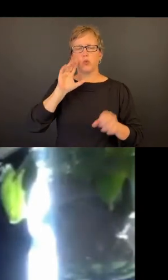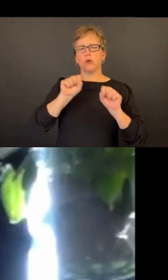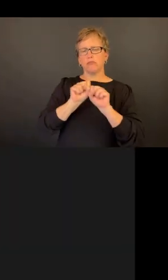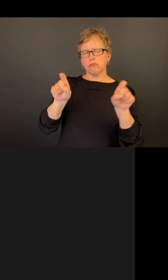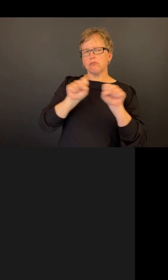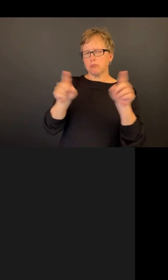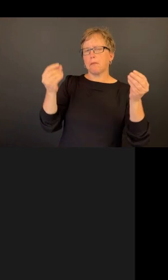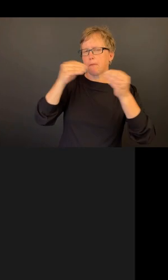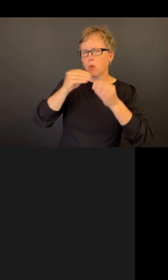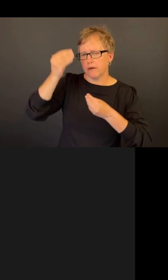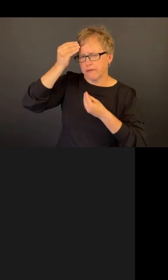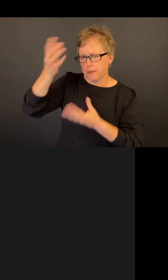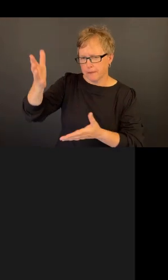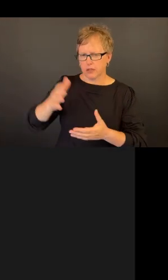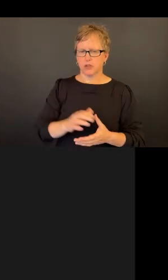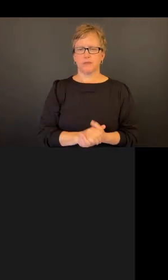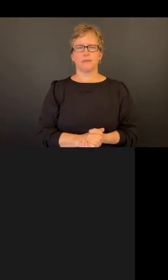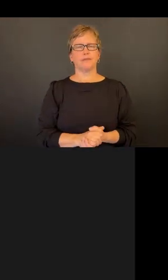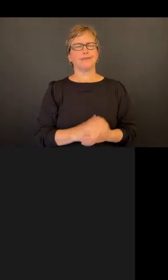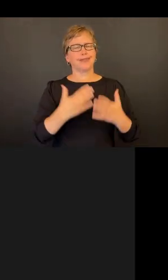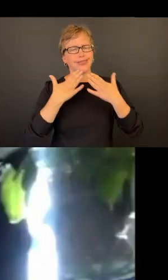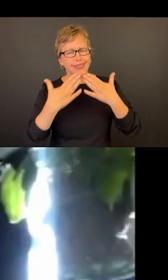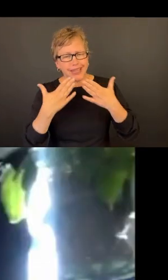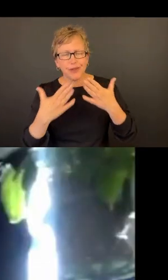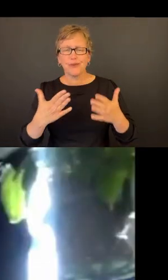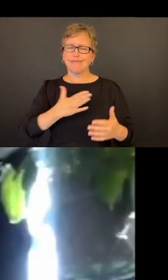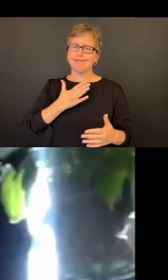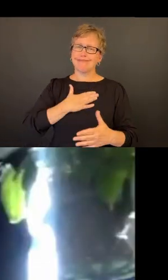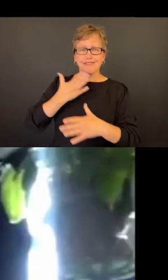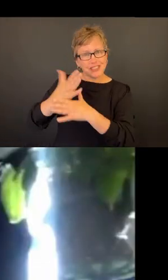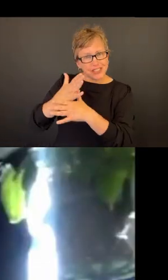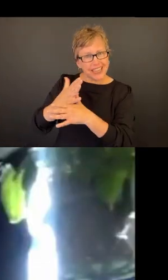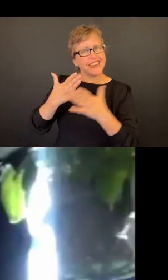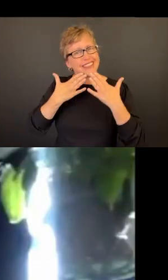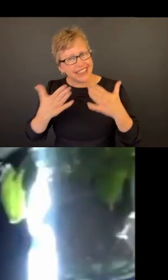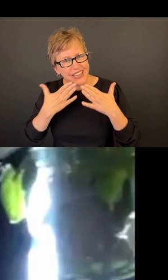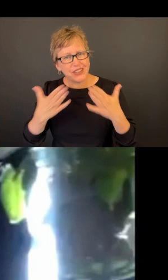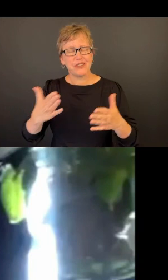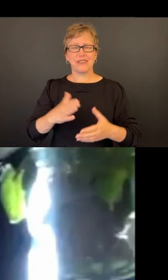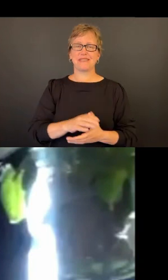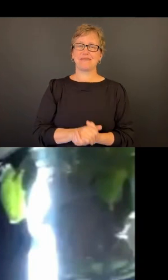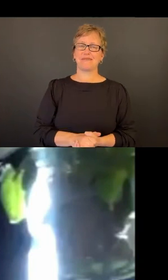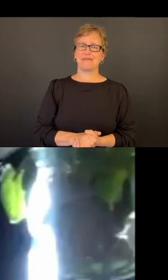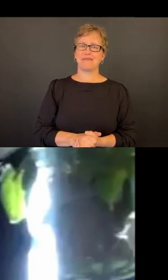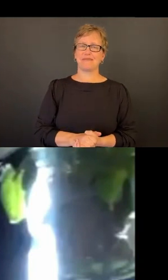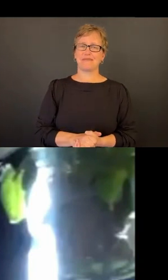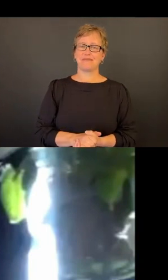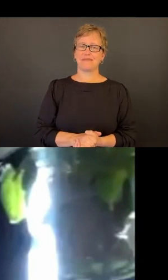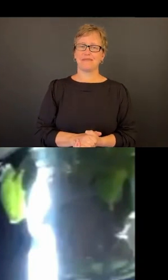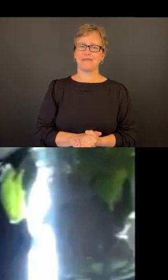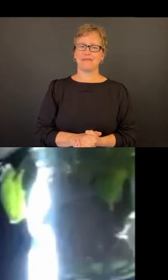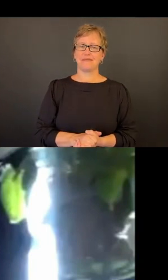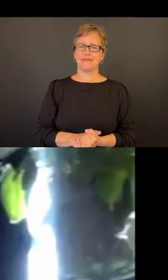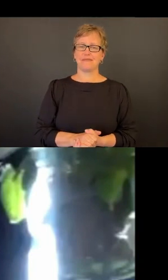also send a follow-up as well to people. So thank you so much